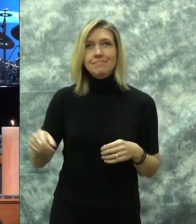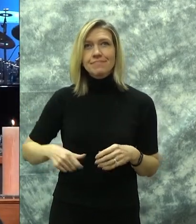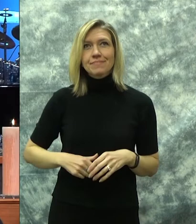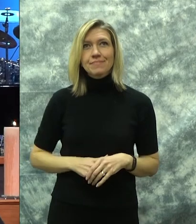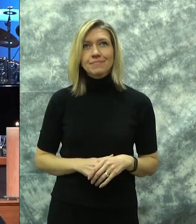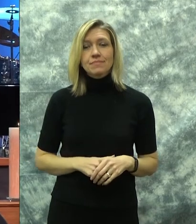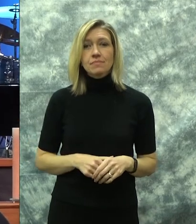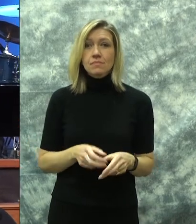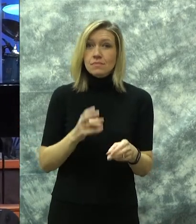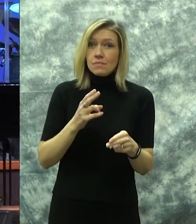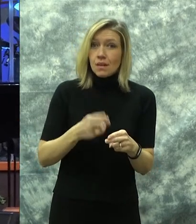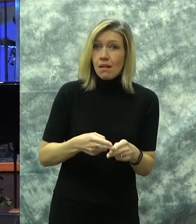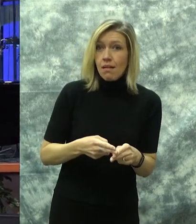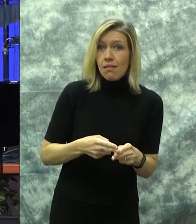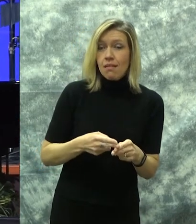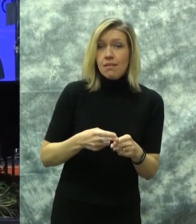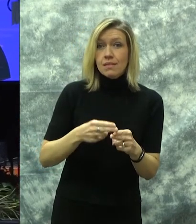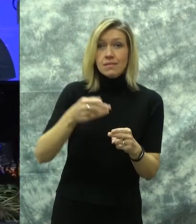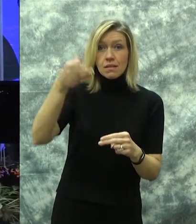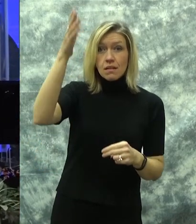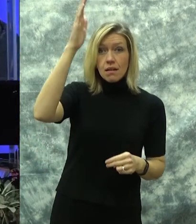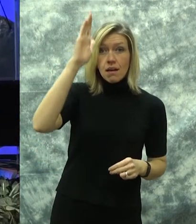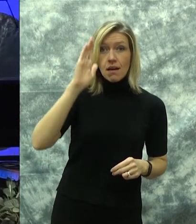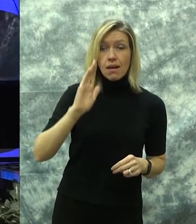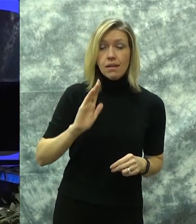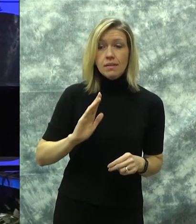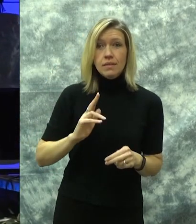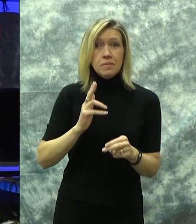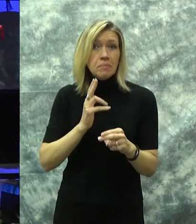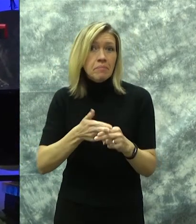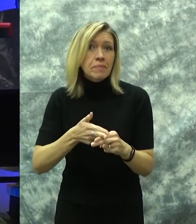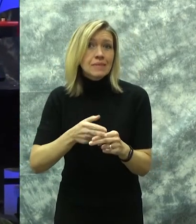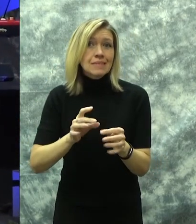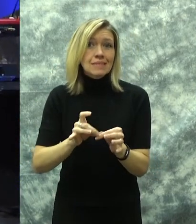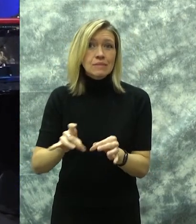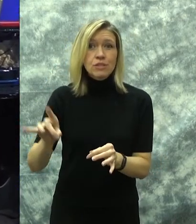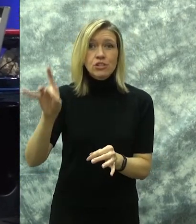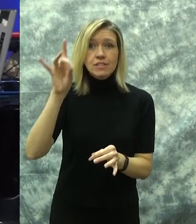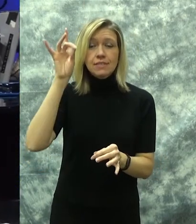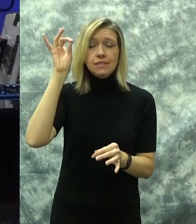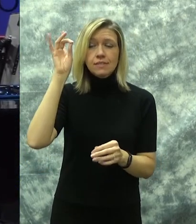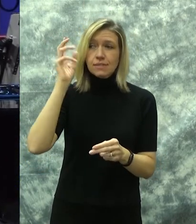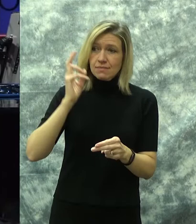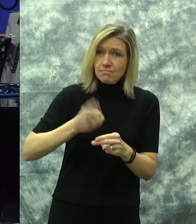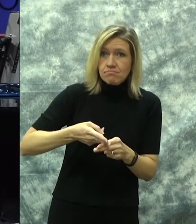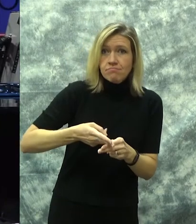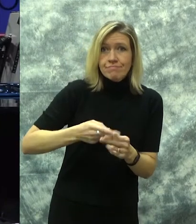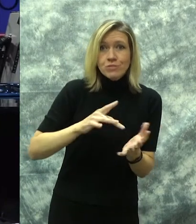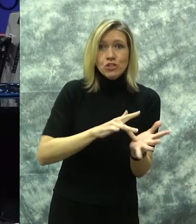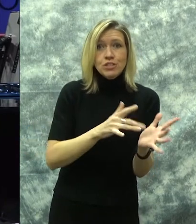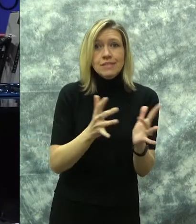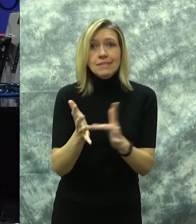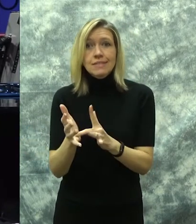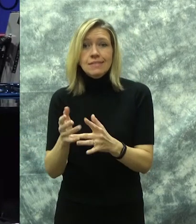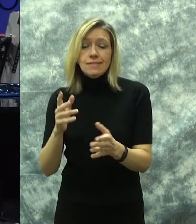Call it God, call it Spirit, call it Jesus, call it